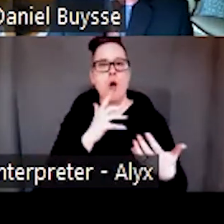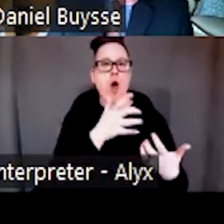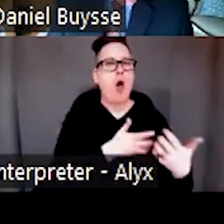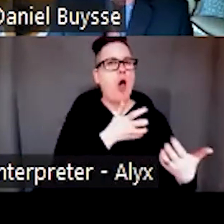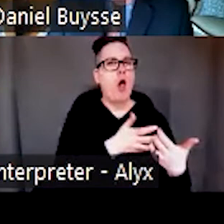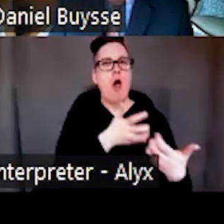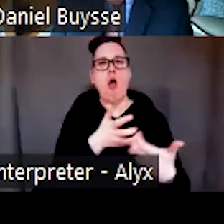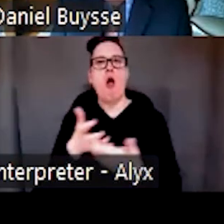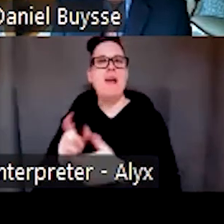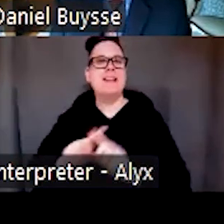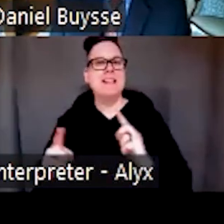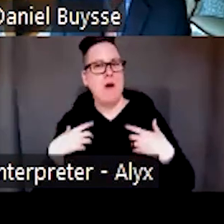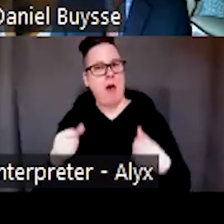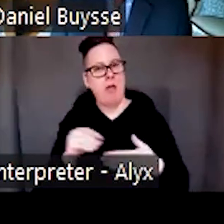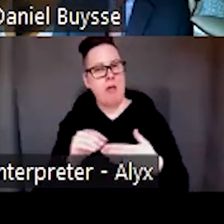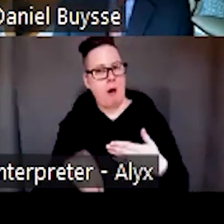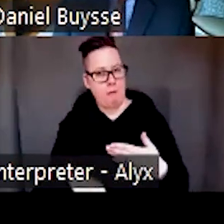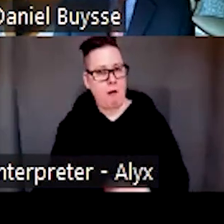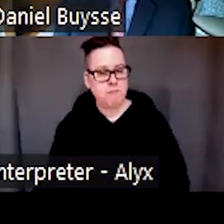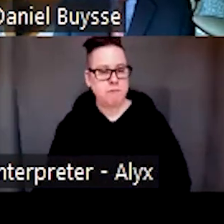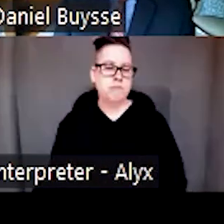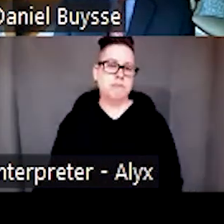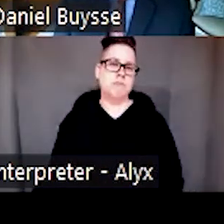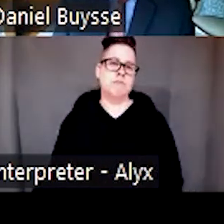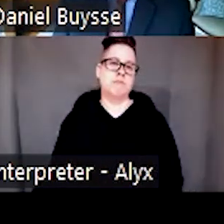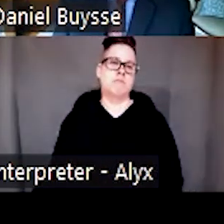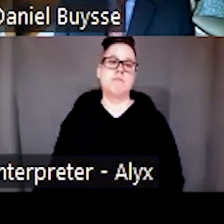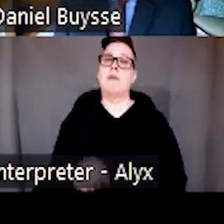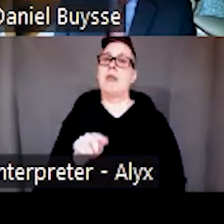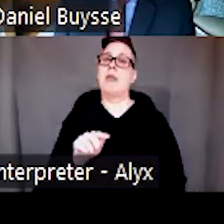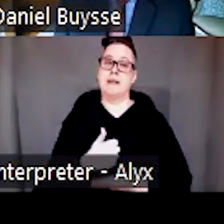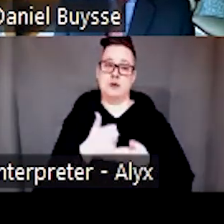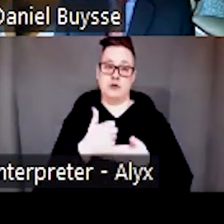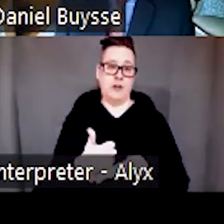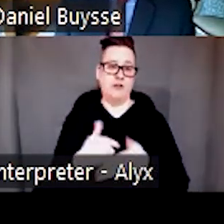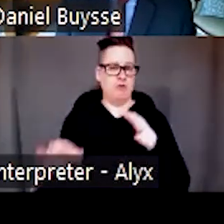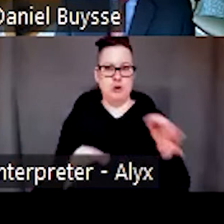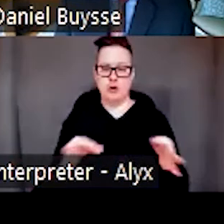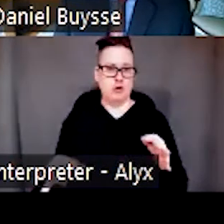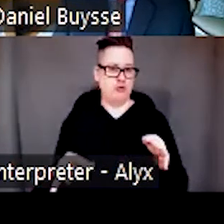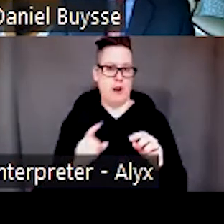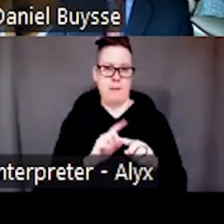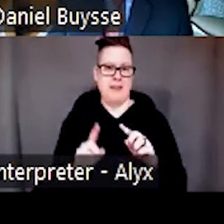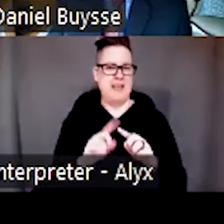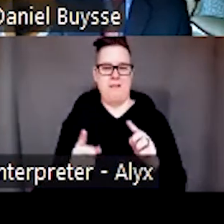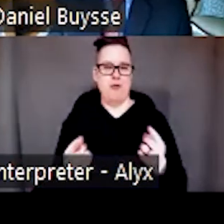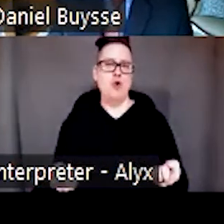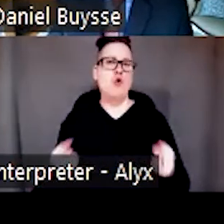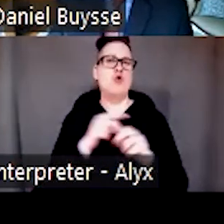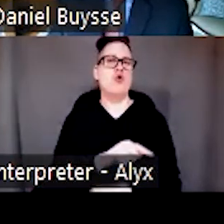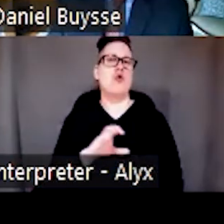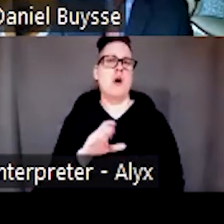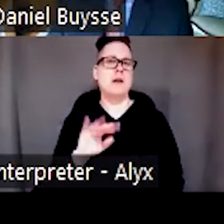different types of health contexts. So this intervention describes a number of cross-cutting modules, but